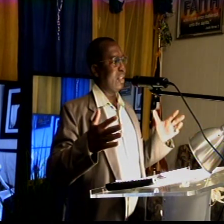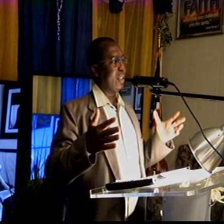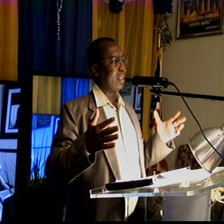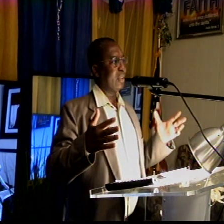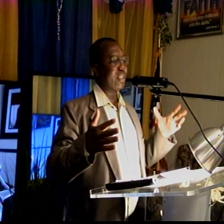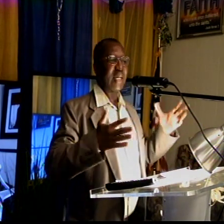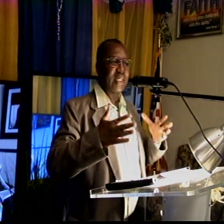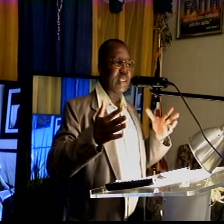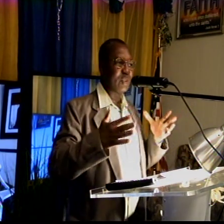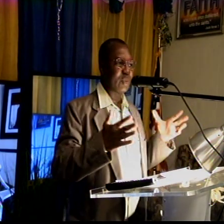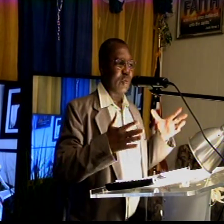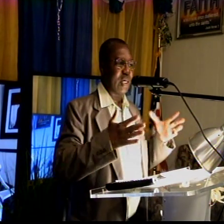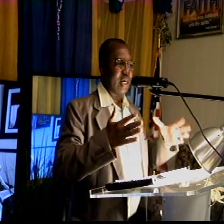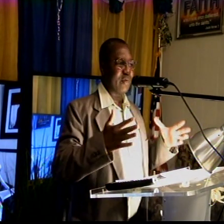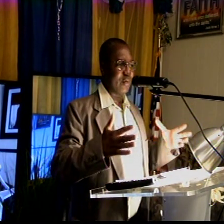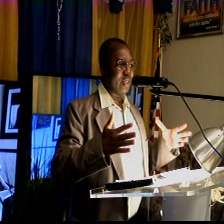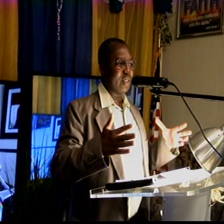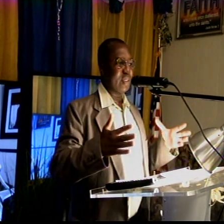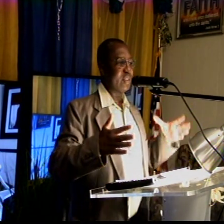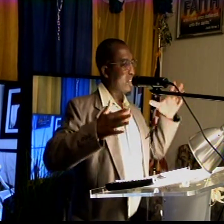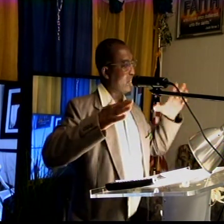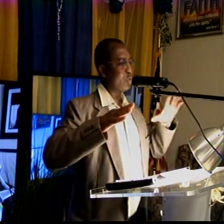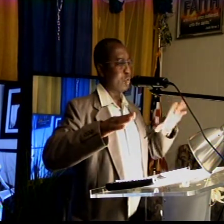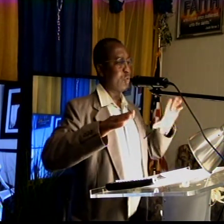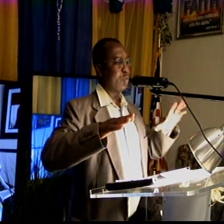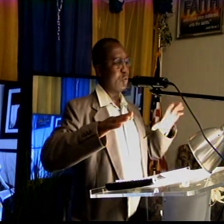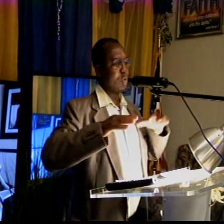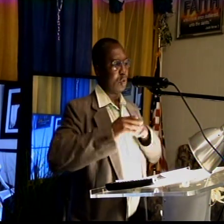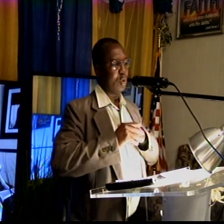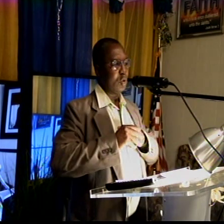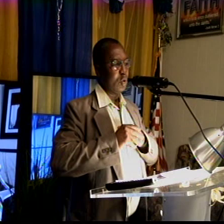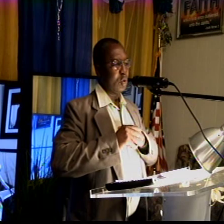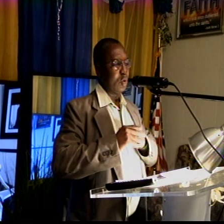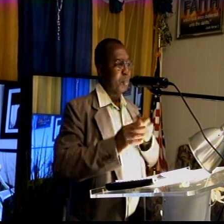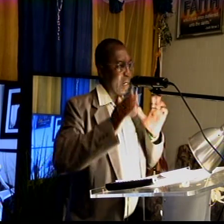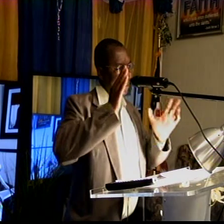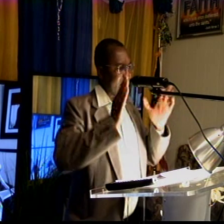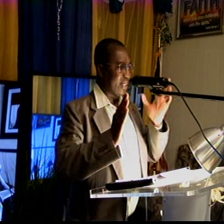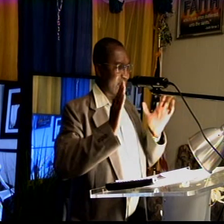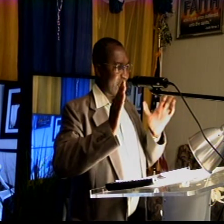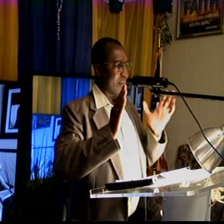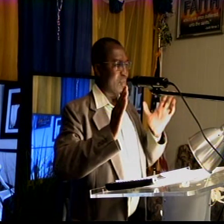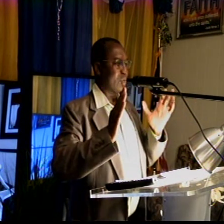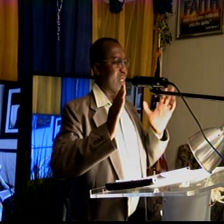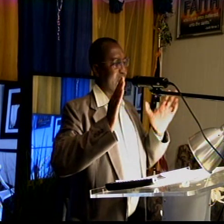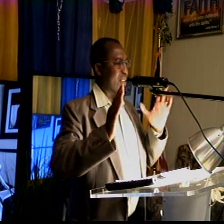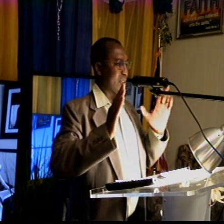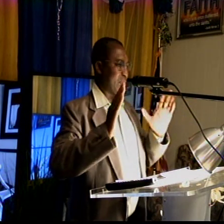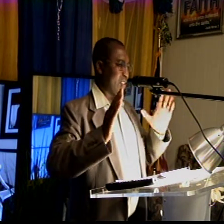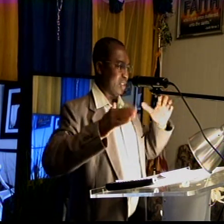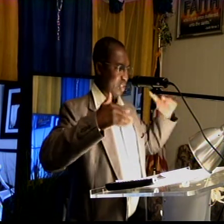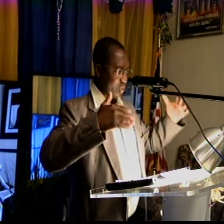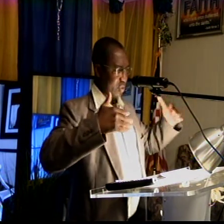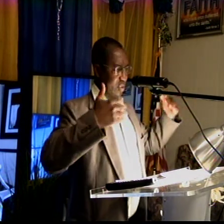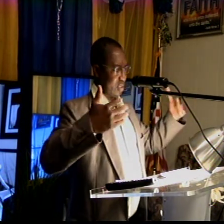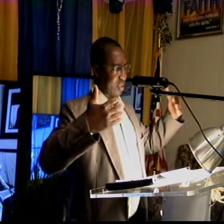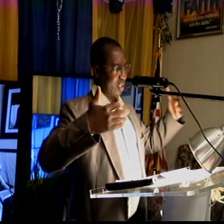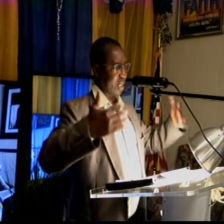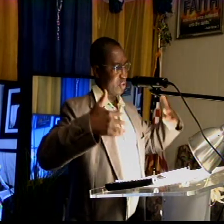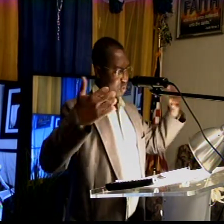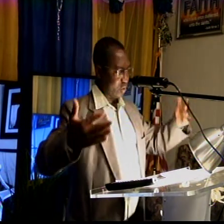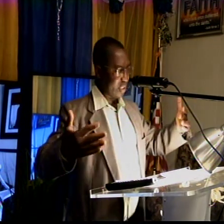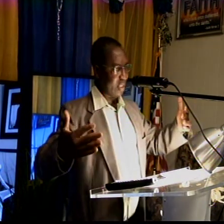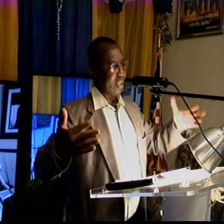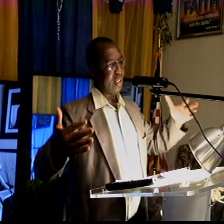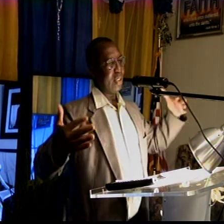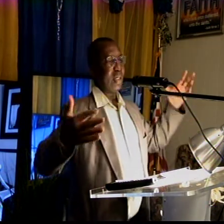The challenges we are having is how to manage their time so that they can be in church